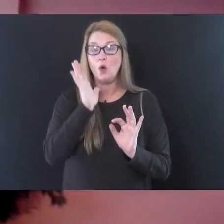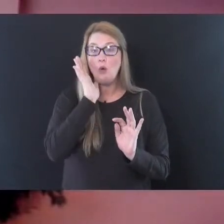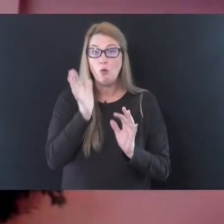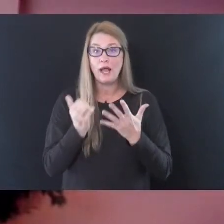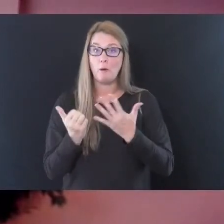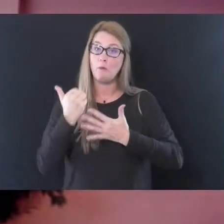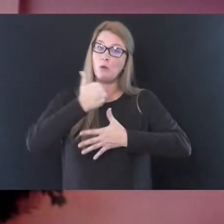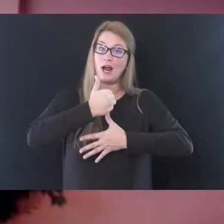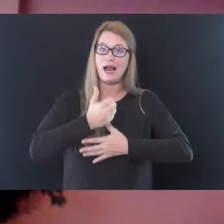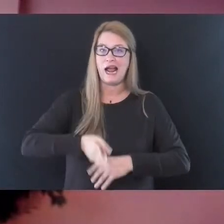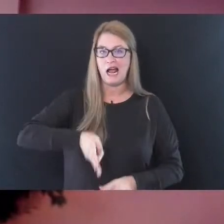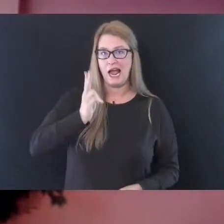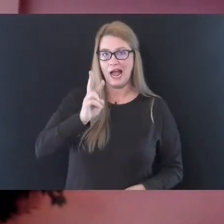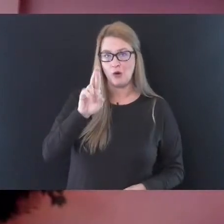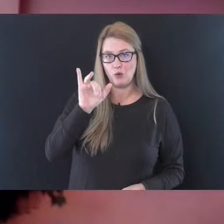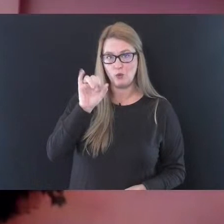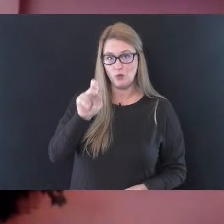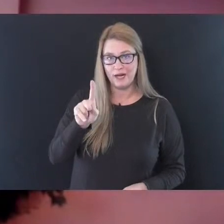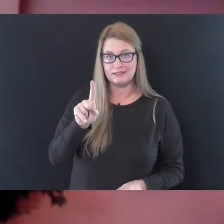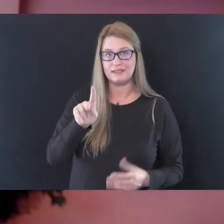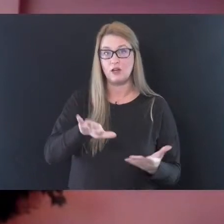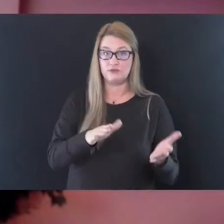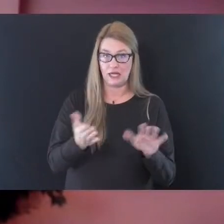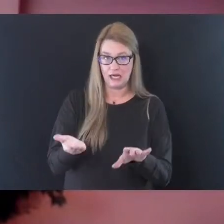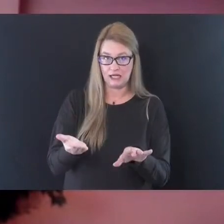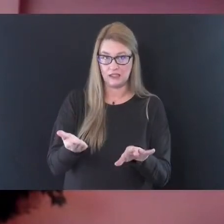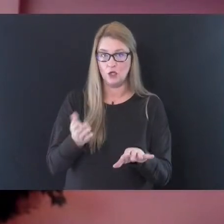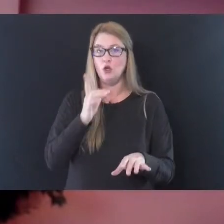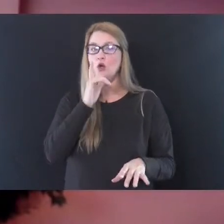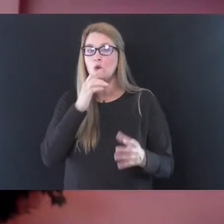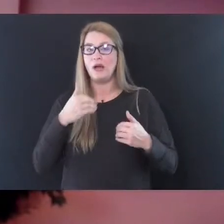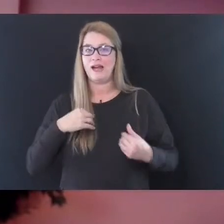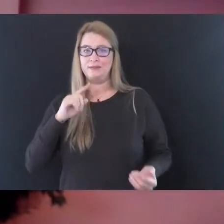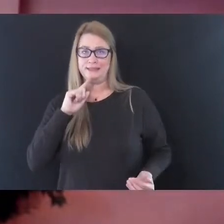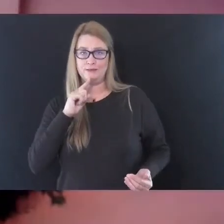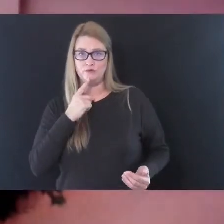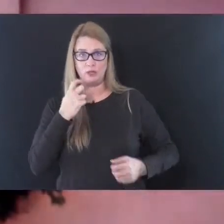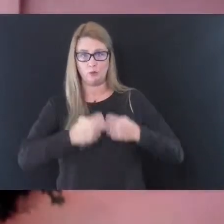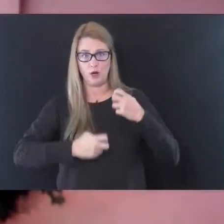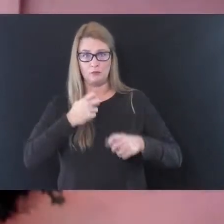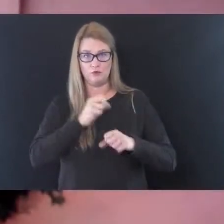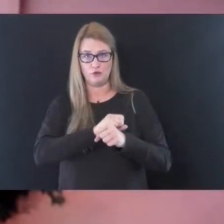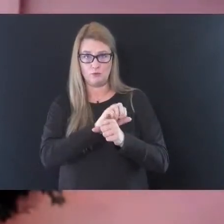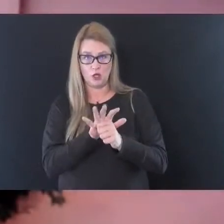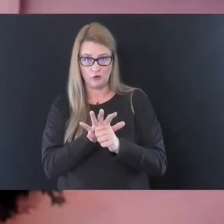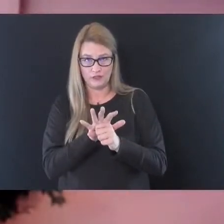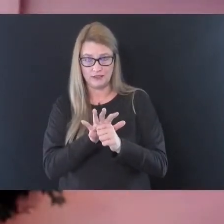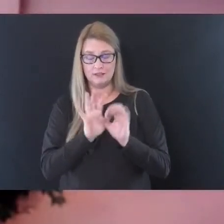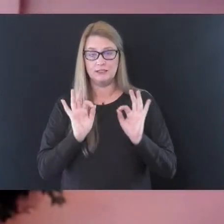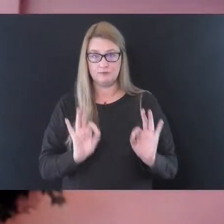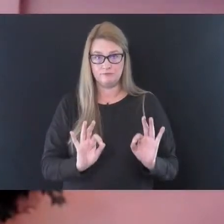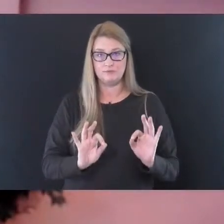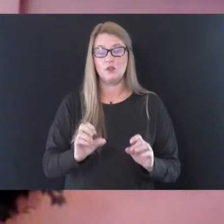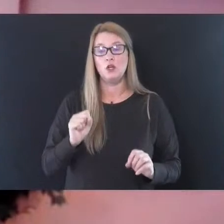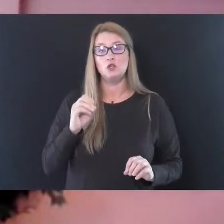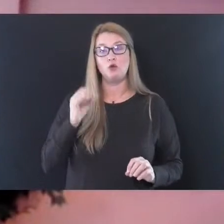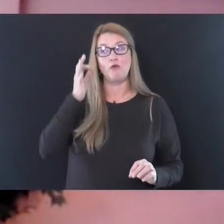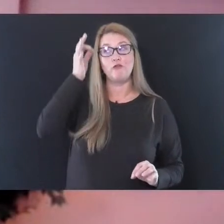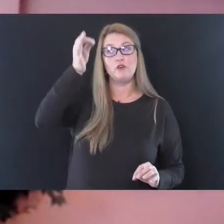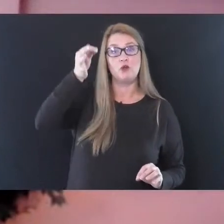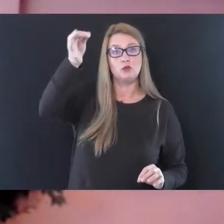the highest risk of dying and having severe complications from COVID-19. So as we look at the